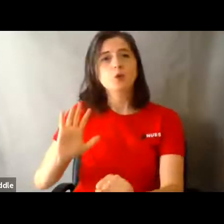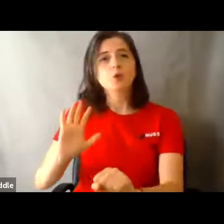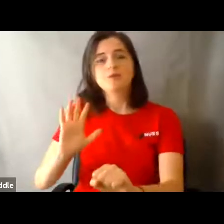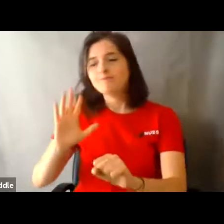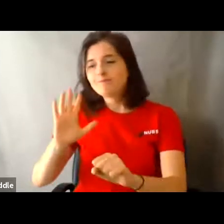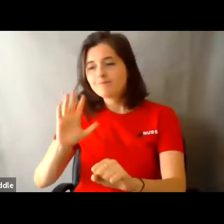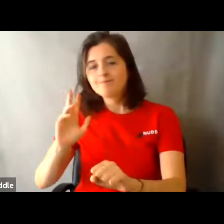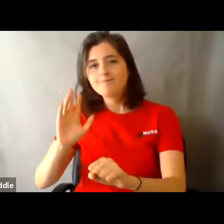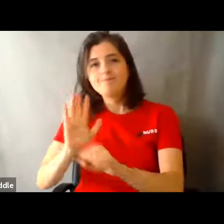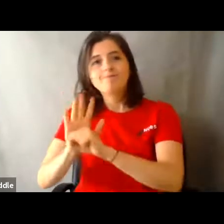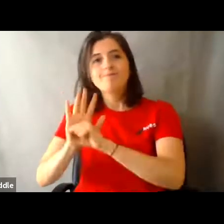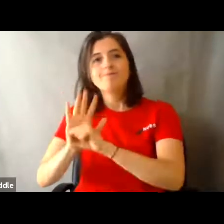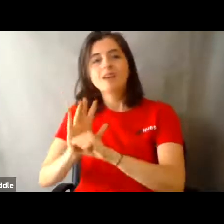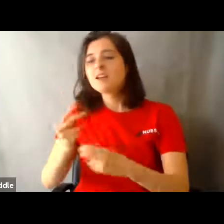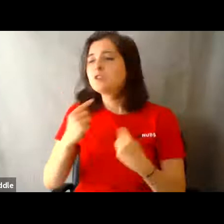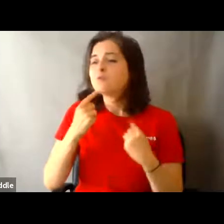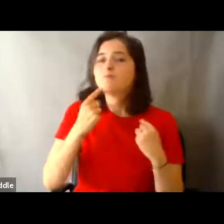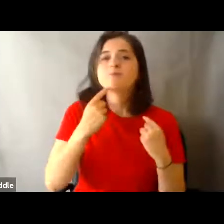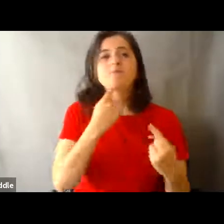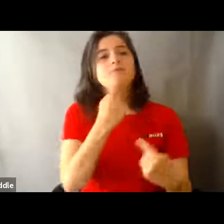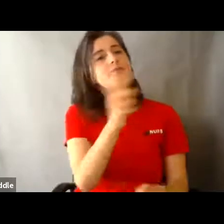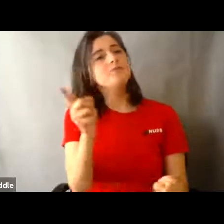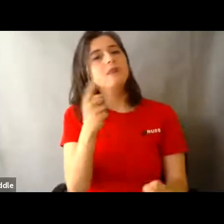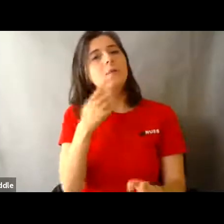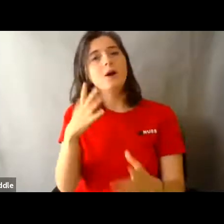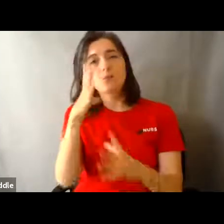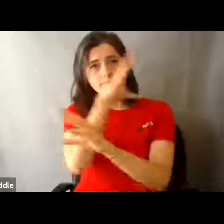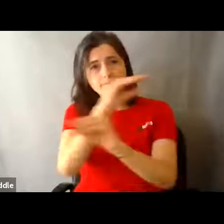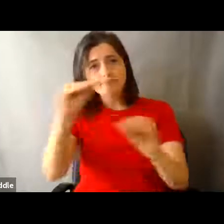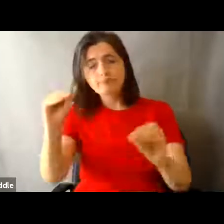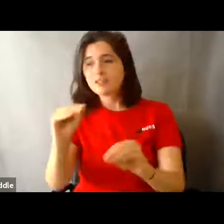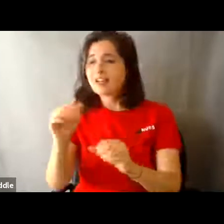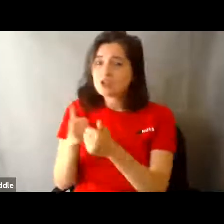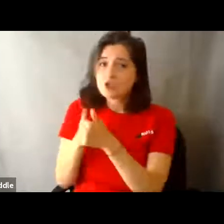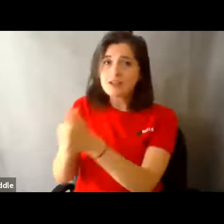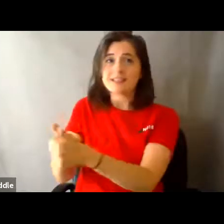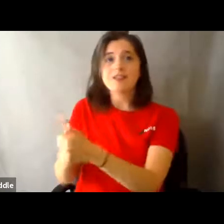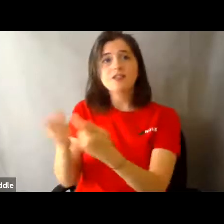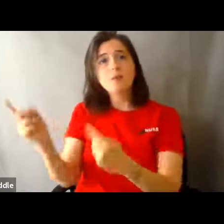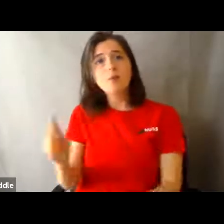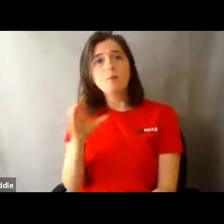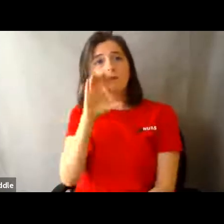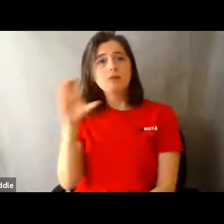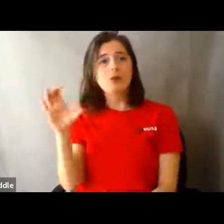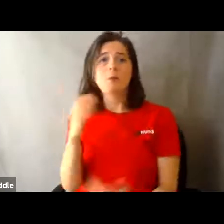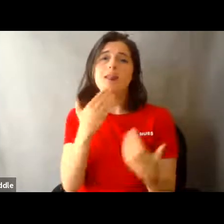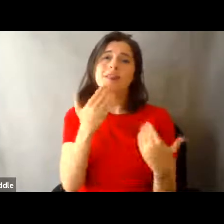speak up in solidarity with the people of Cuba. Thank you so much for joining us today.